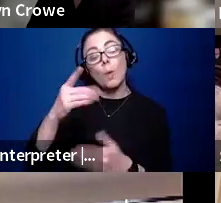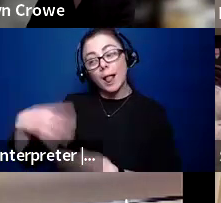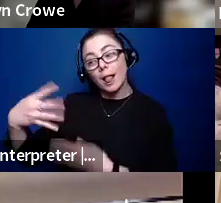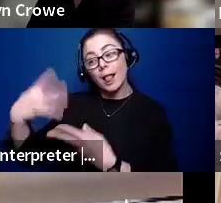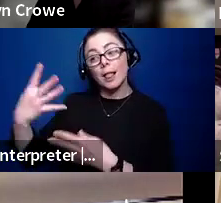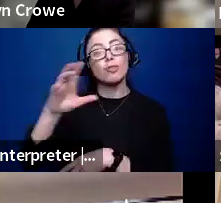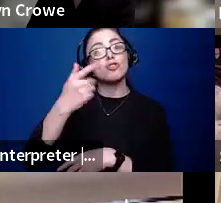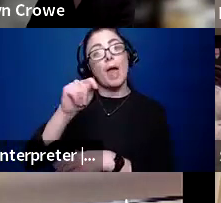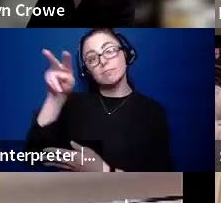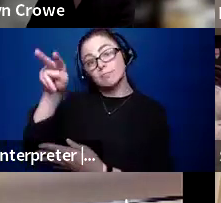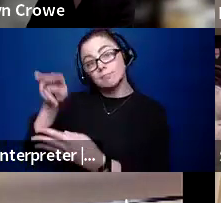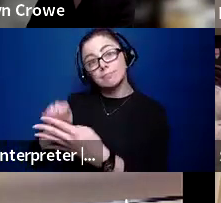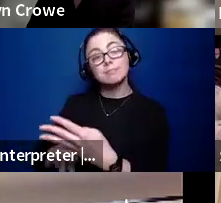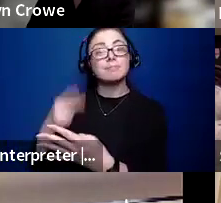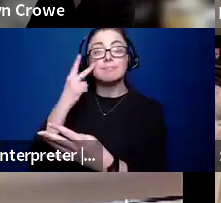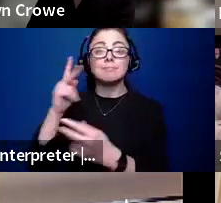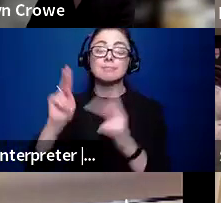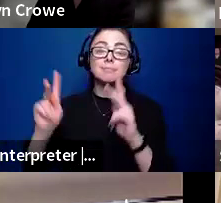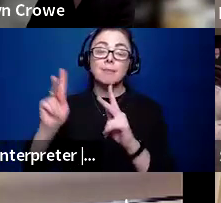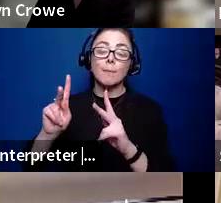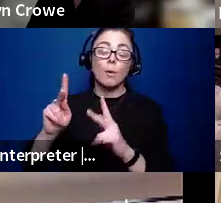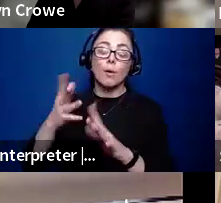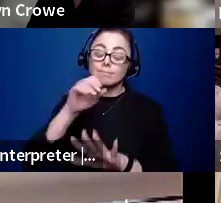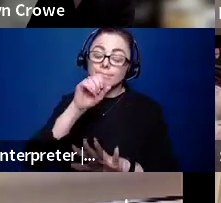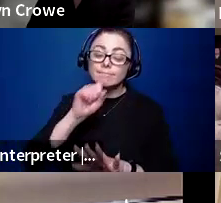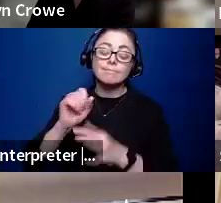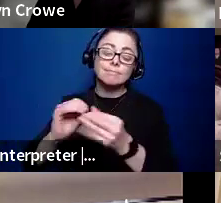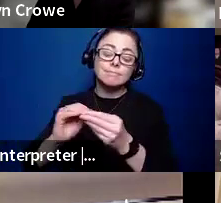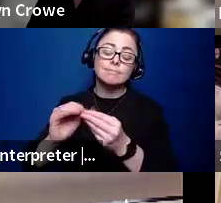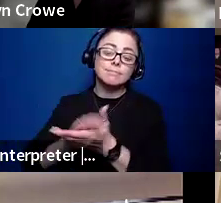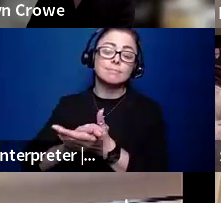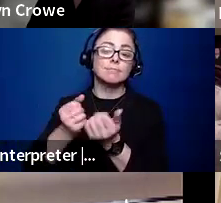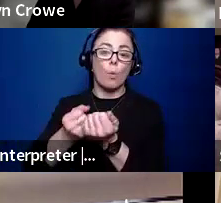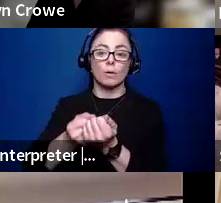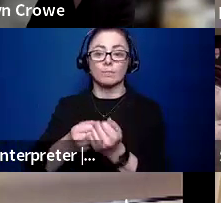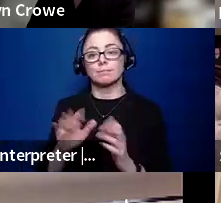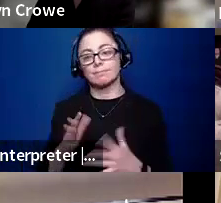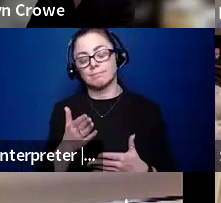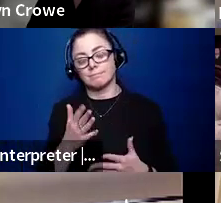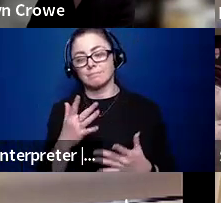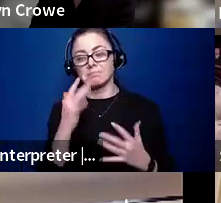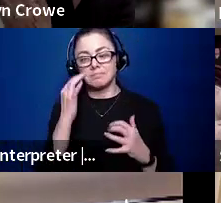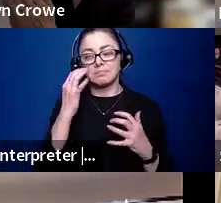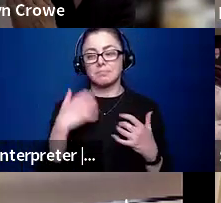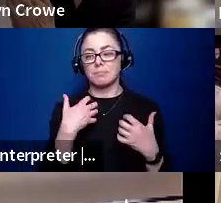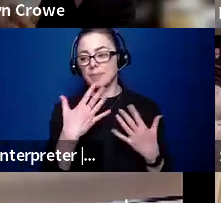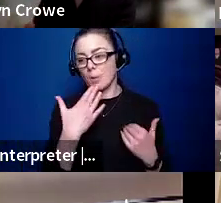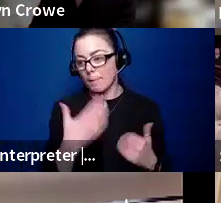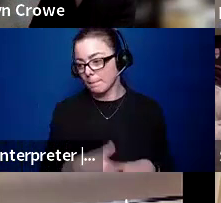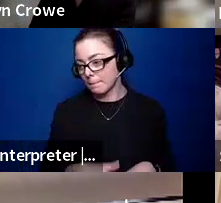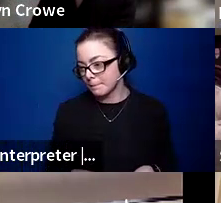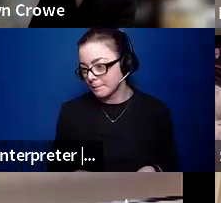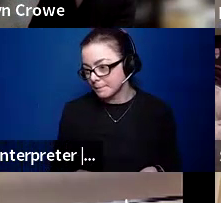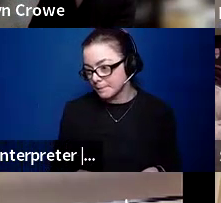there. Thank you for sharing your story tonight. All right. Yes. Barb